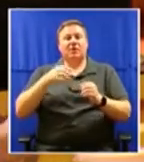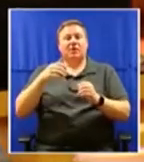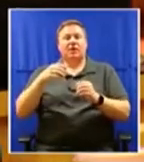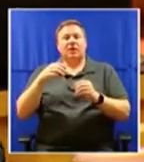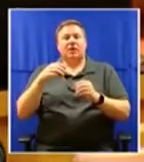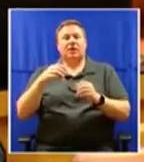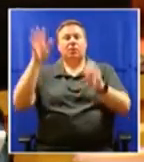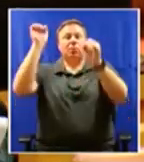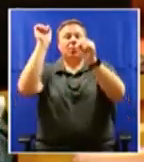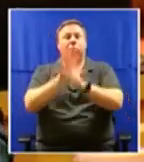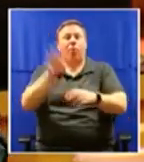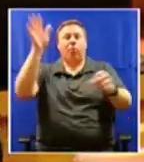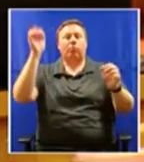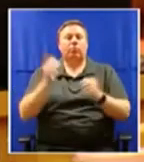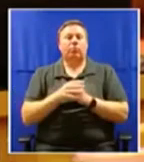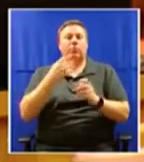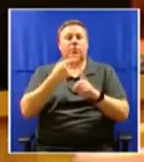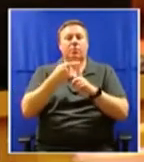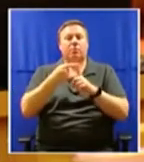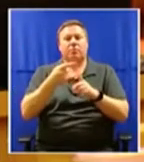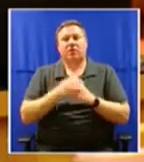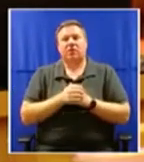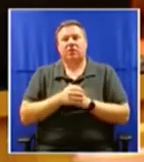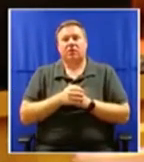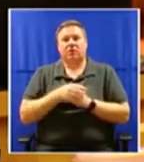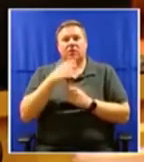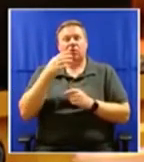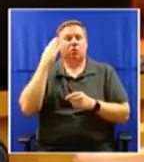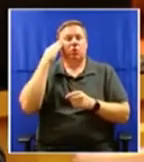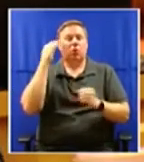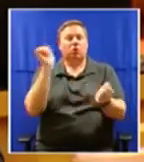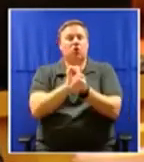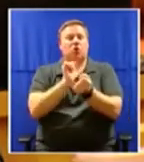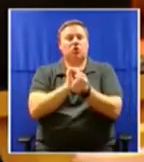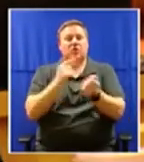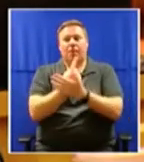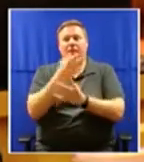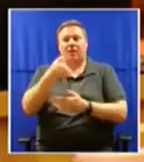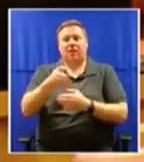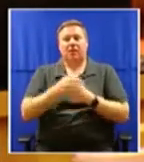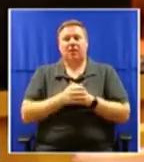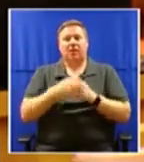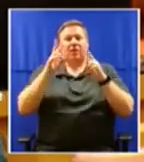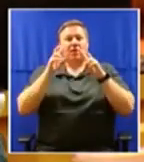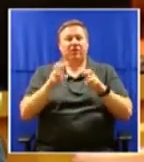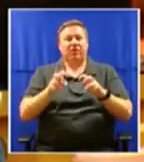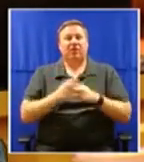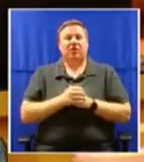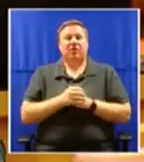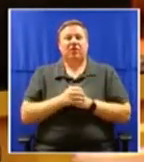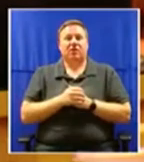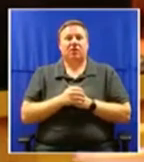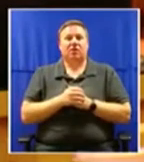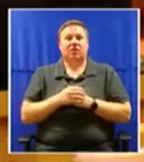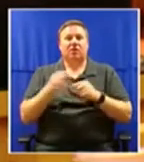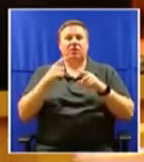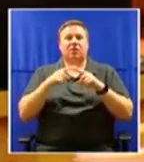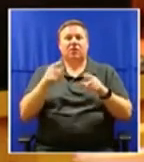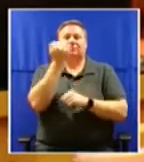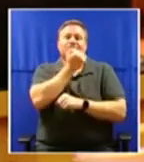cybersecurity breaches. And we know that charges were laid in that regard and are being investigated, but it was highly, highly